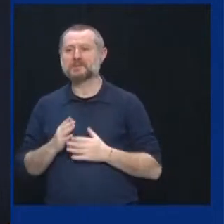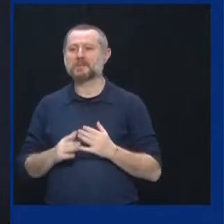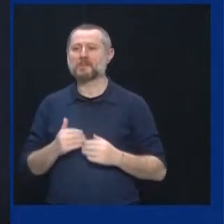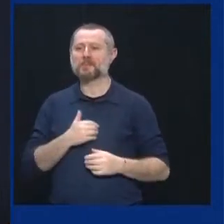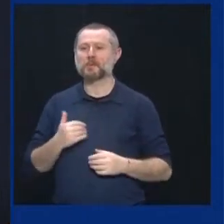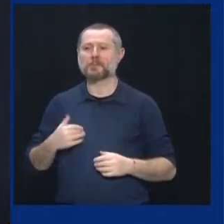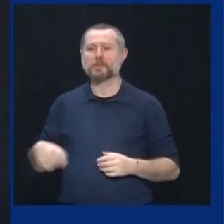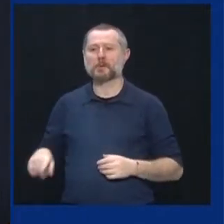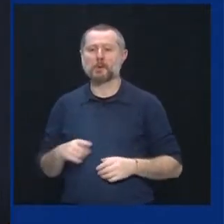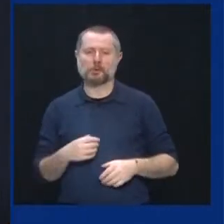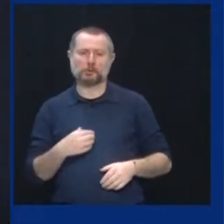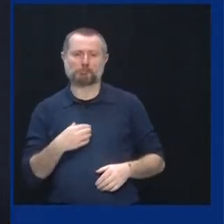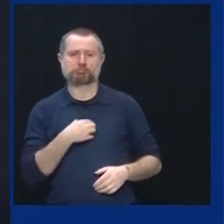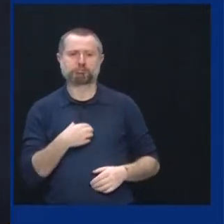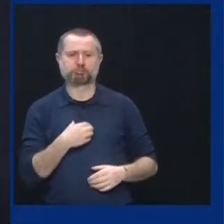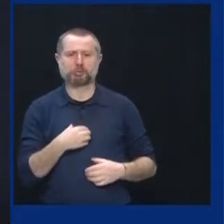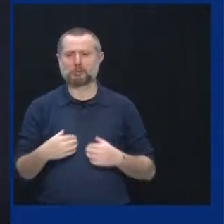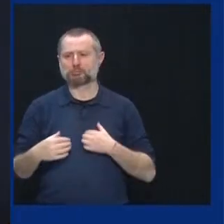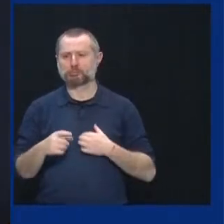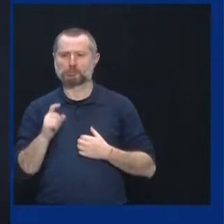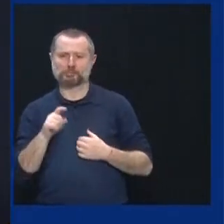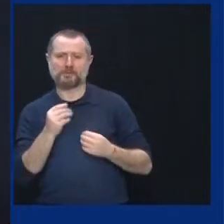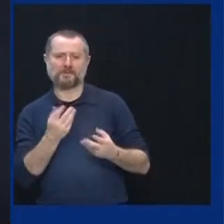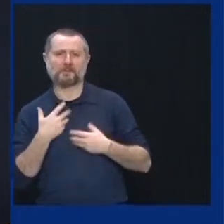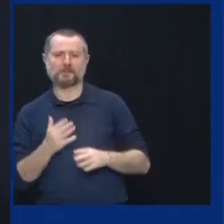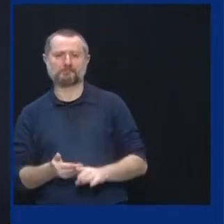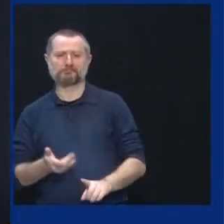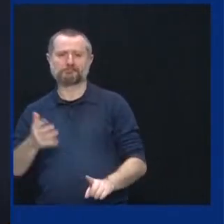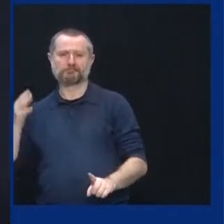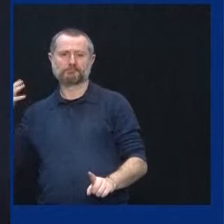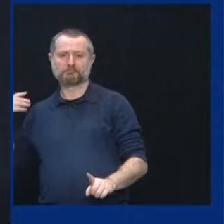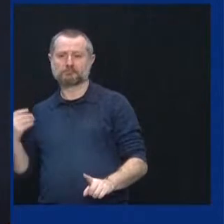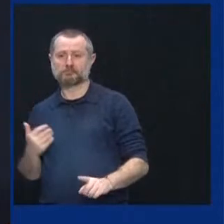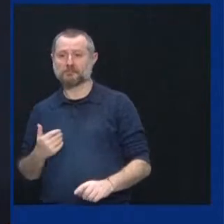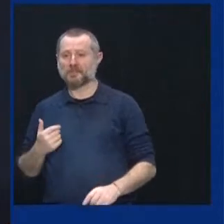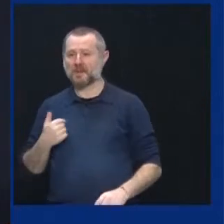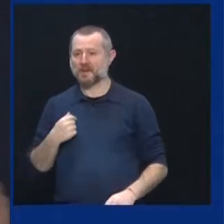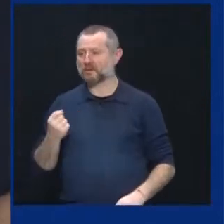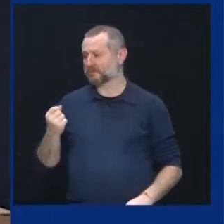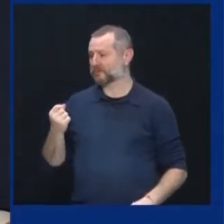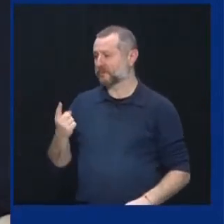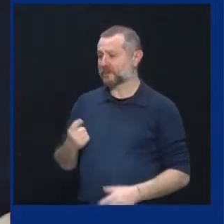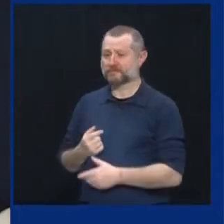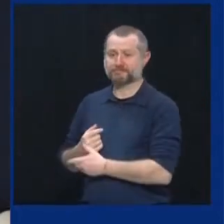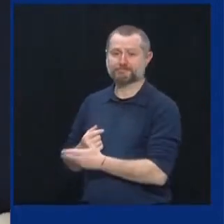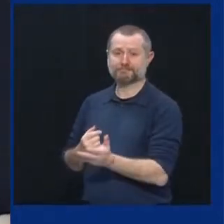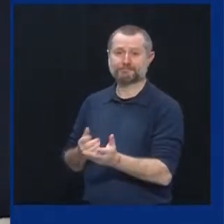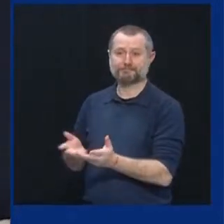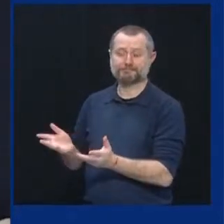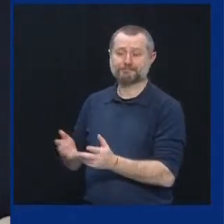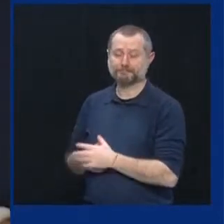say, we should have had the information when we wanted it. Yeah, I understand that those